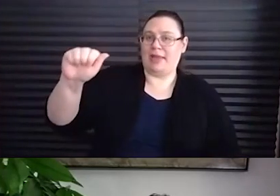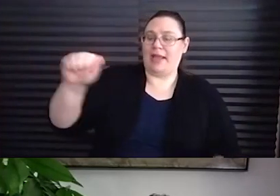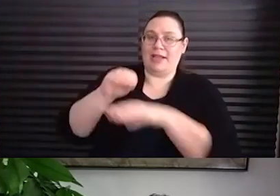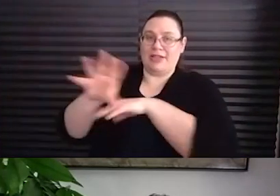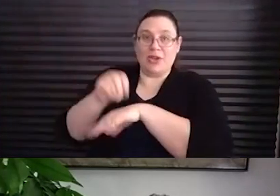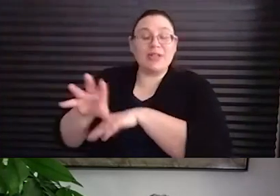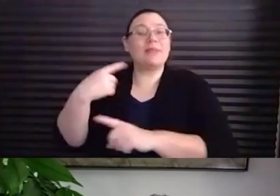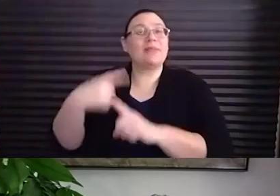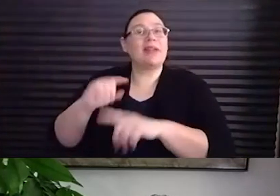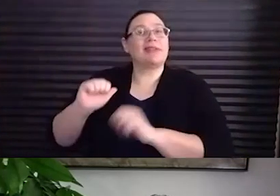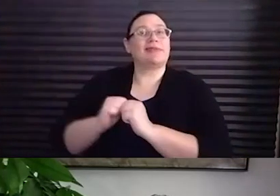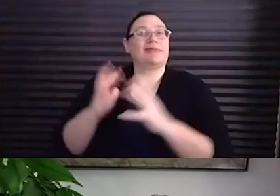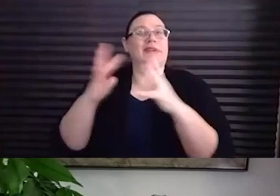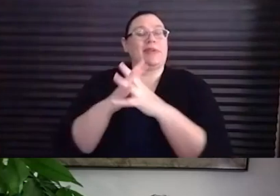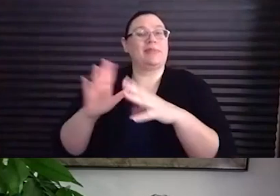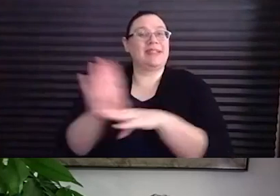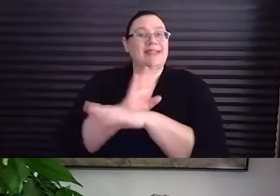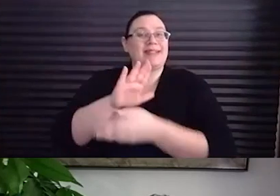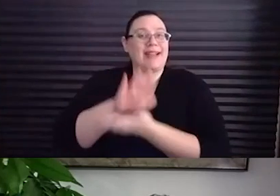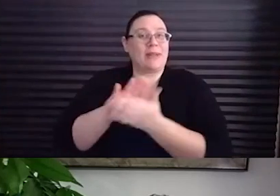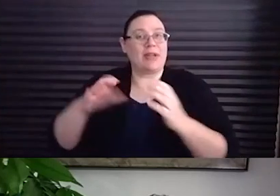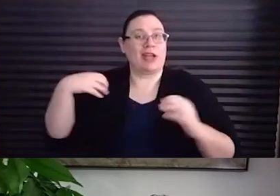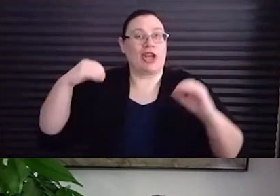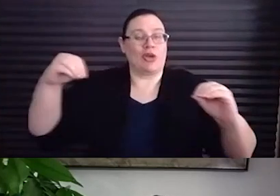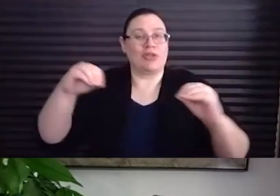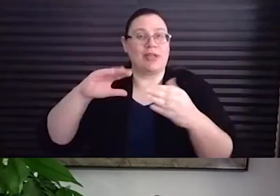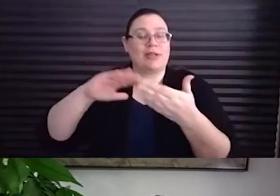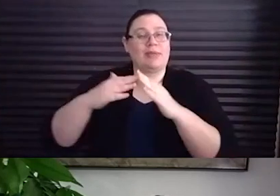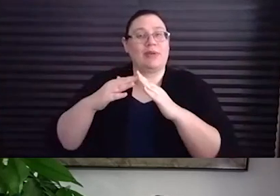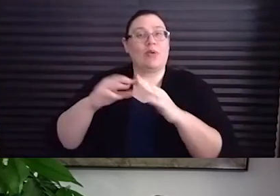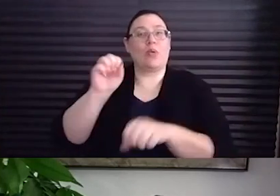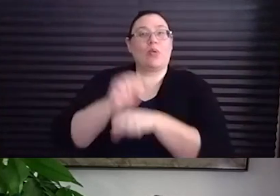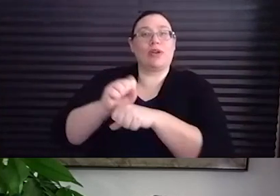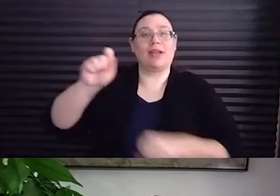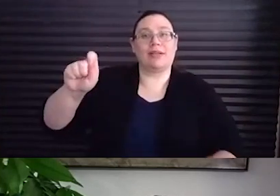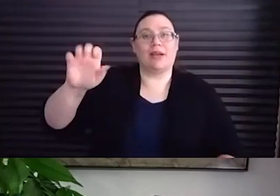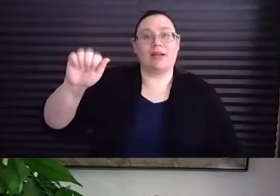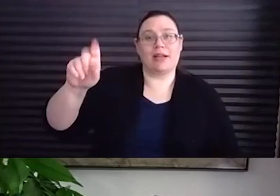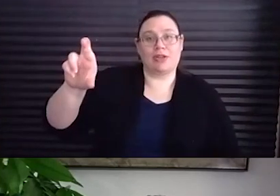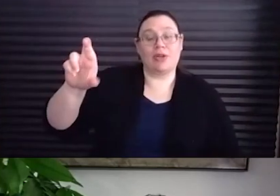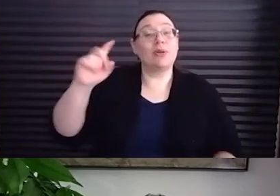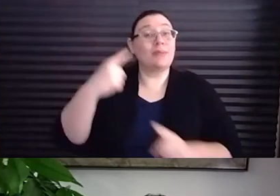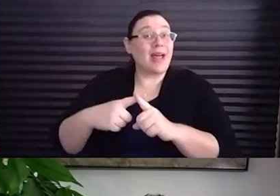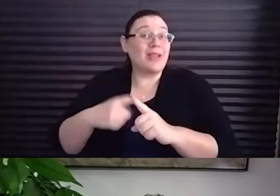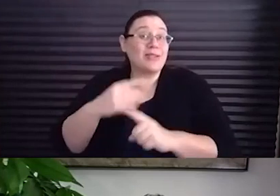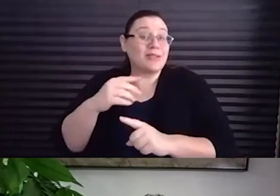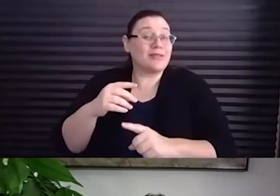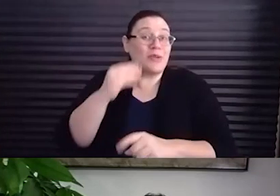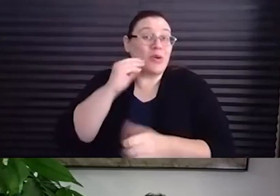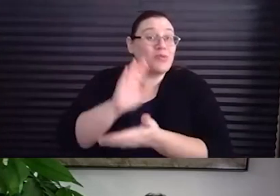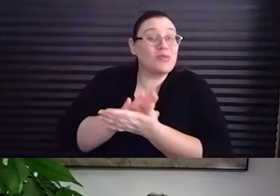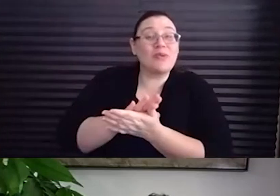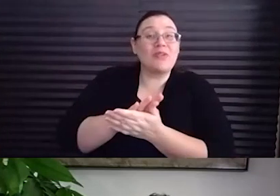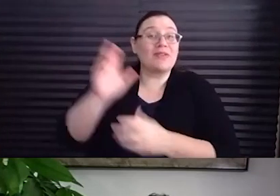online business academy and coaching community Working.Actor. And I was a homeschooled cowboy, so if people have questions about bull riding